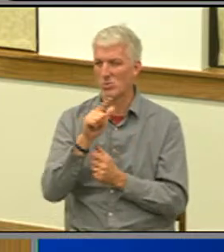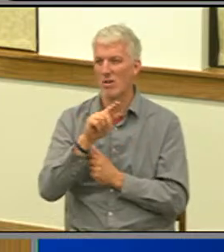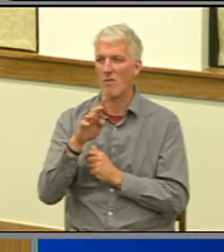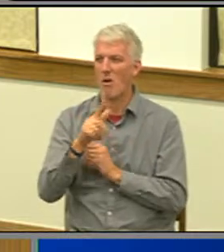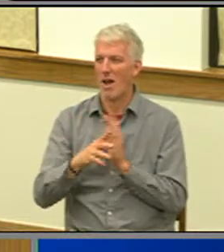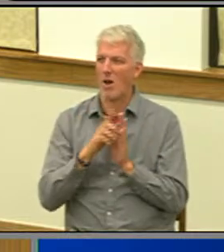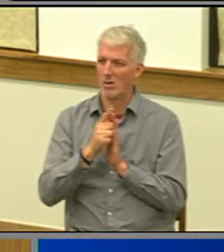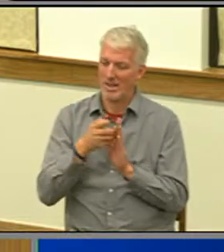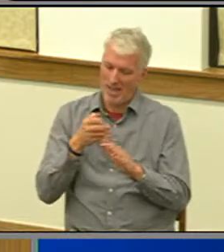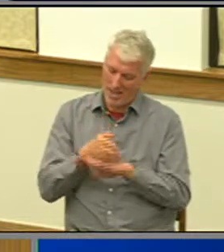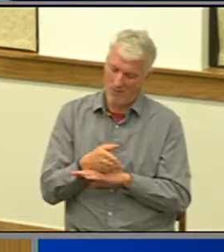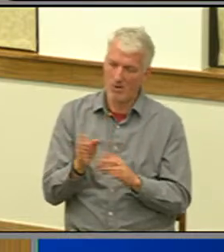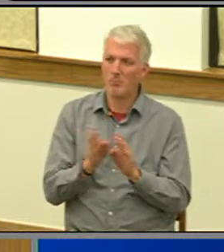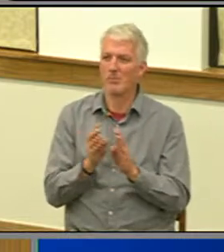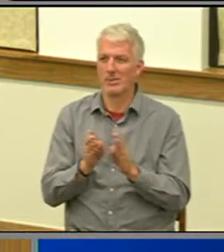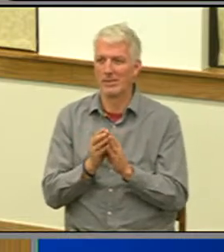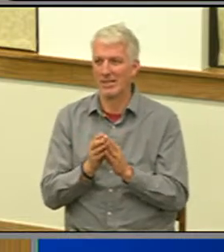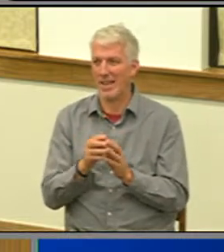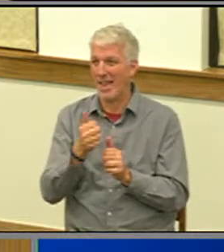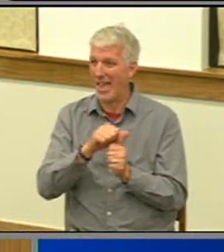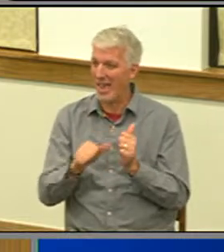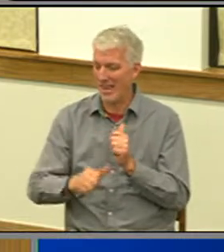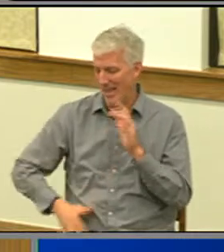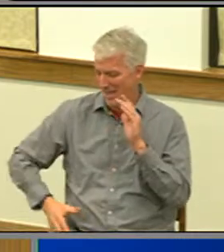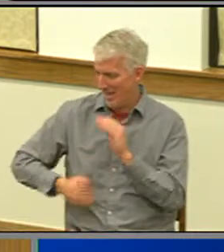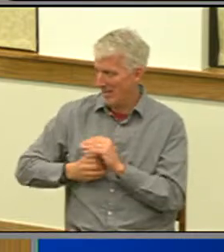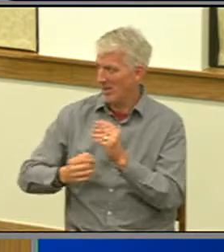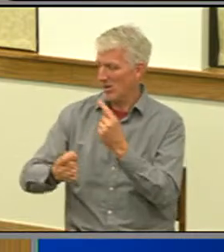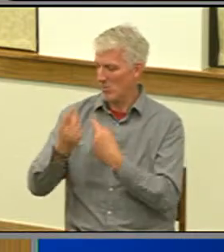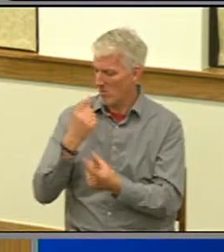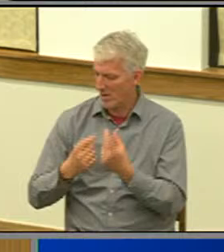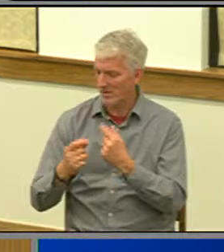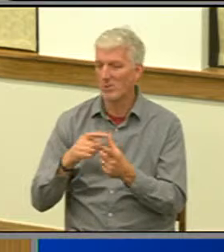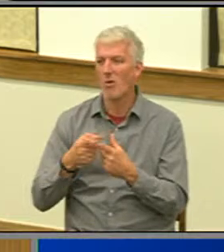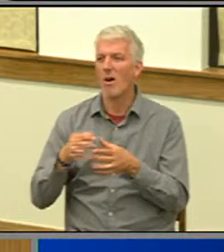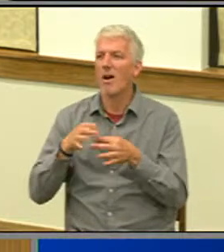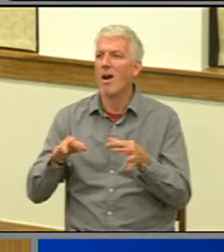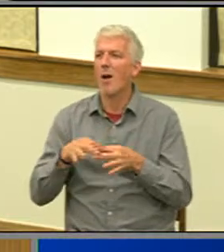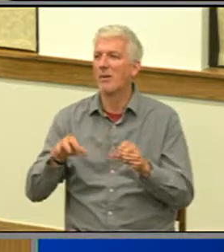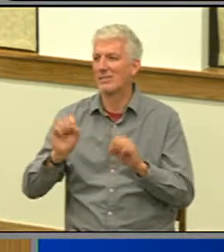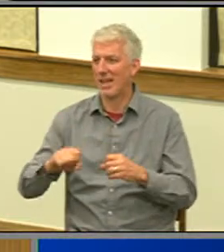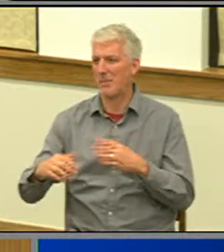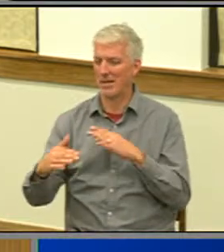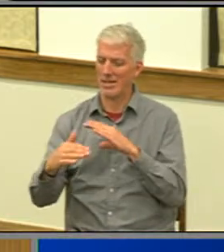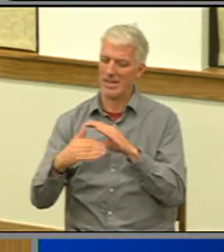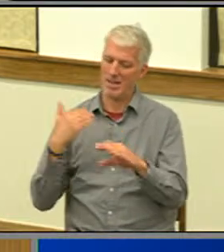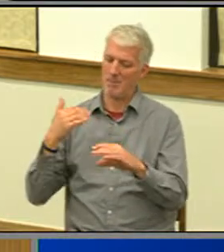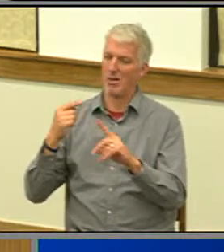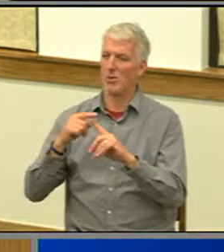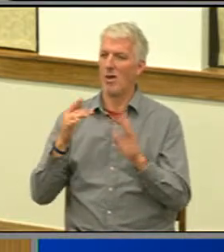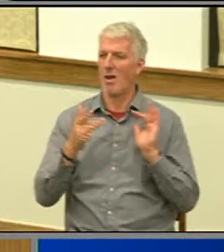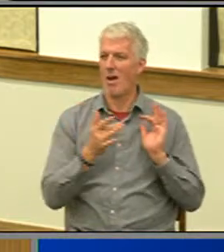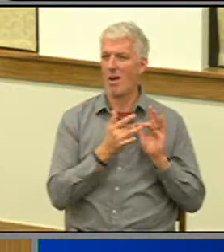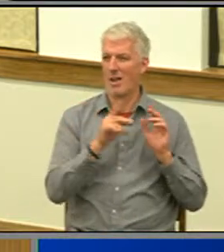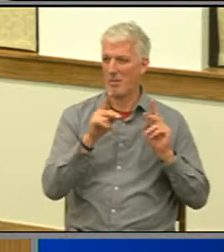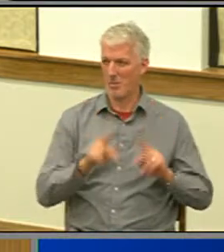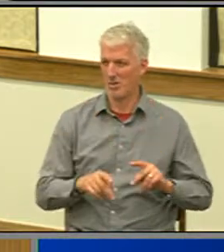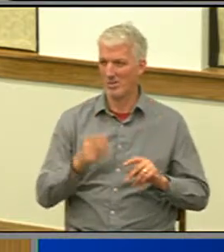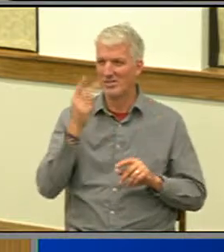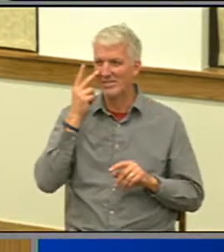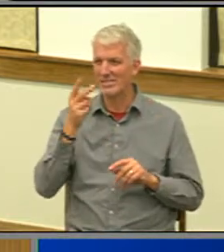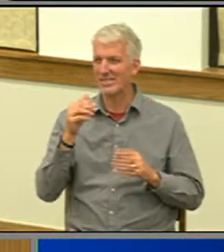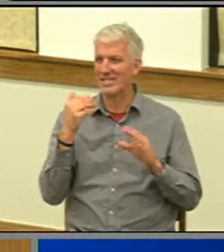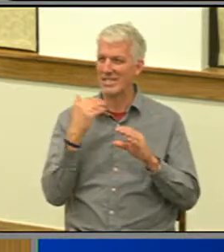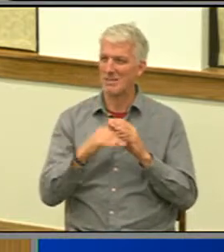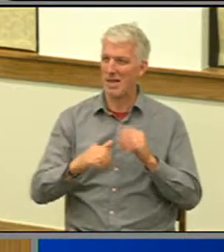conclusion of the meeting. Any additional questions or comments can be emailed to the contact person email address